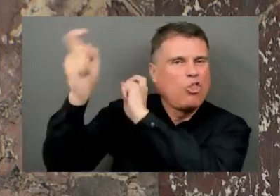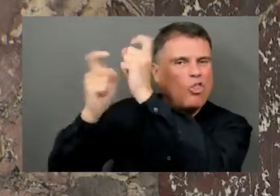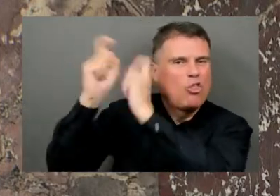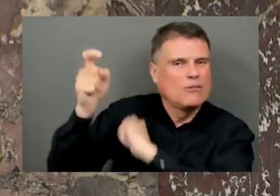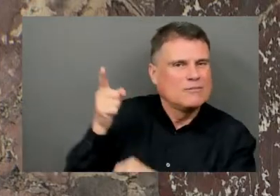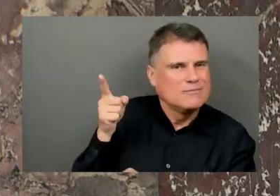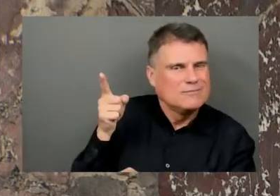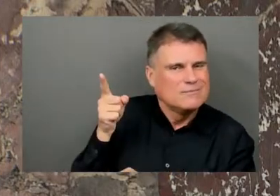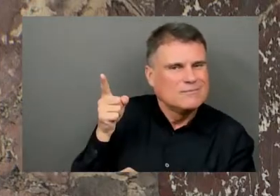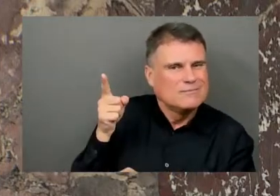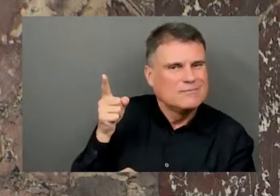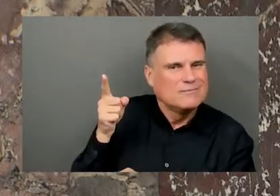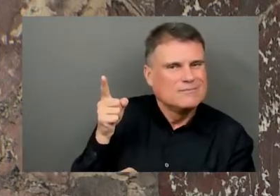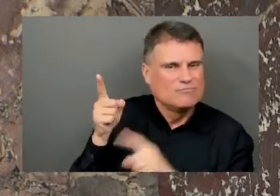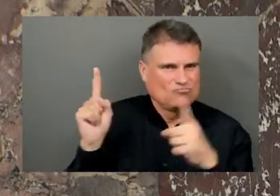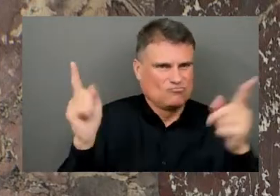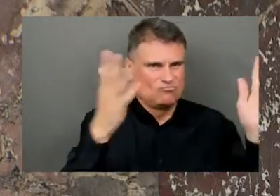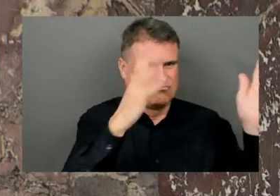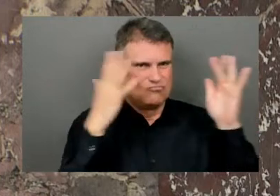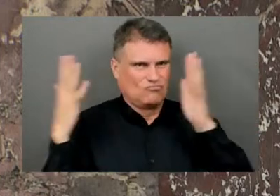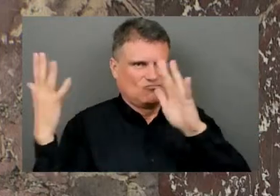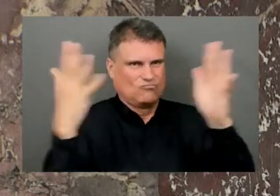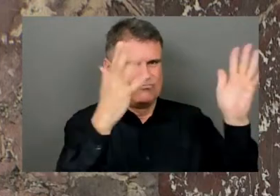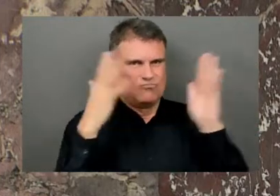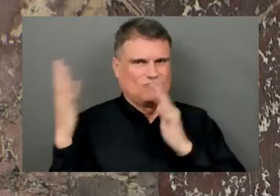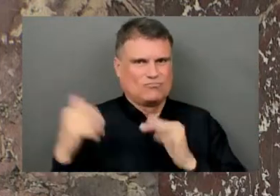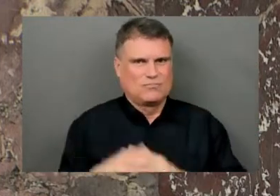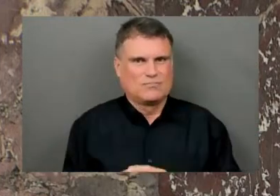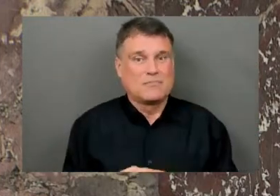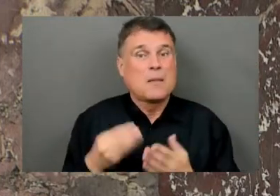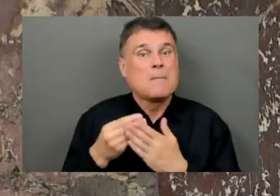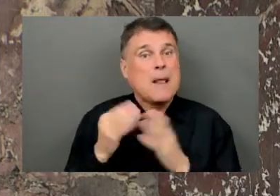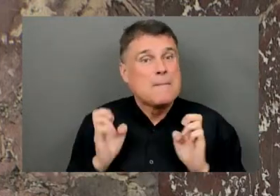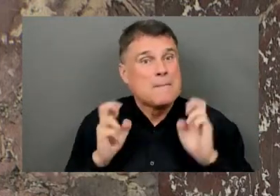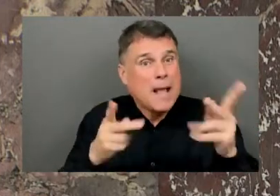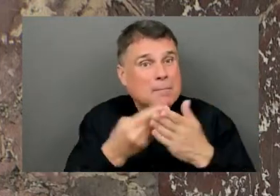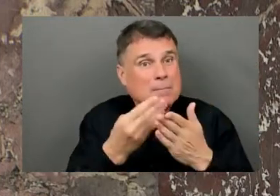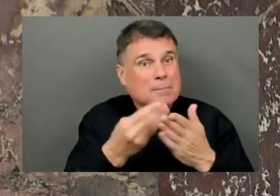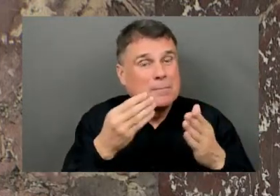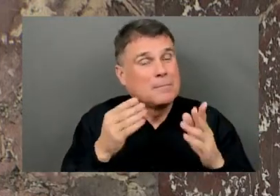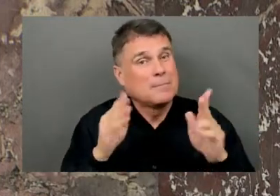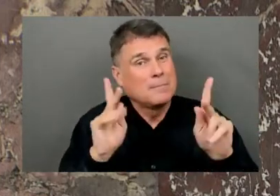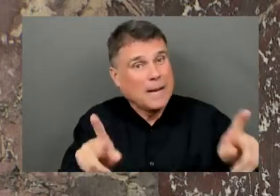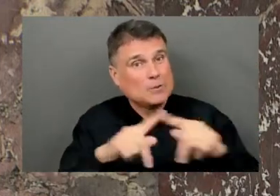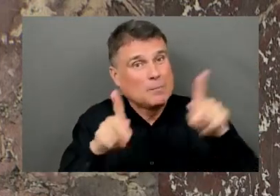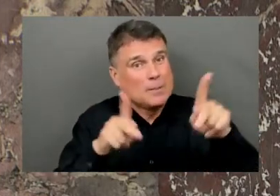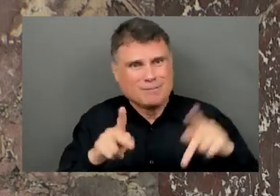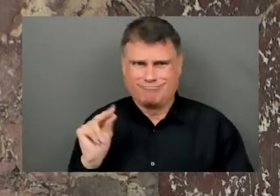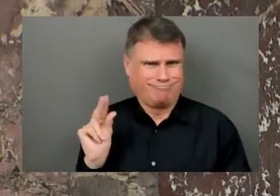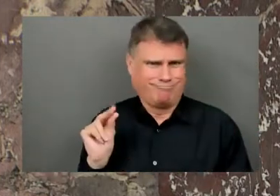They didn't send it back to British Columbians. Members. They didn't send it back to British